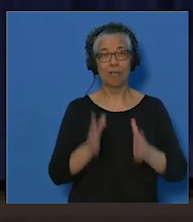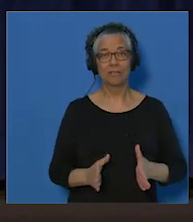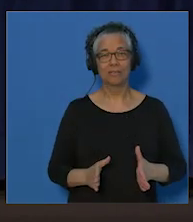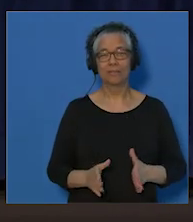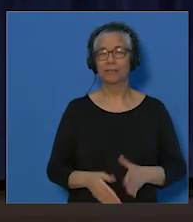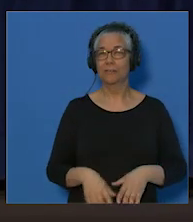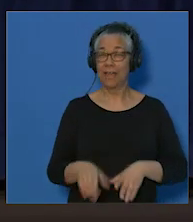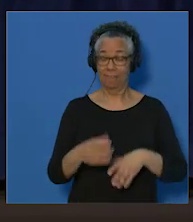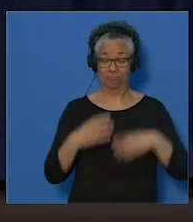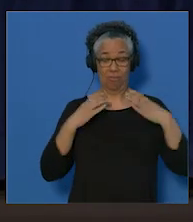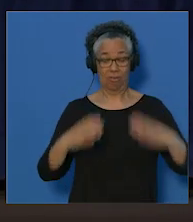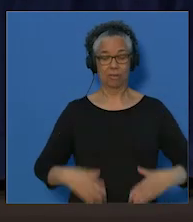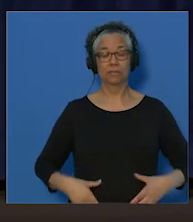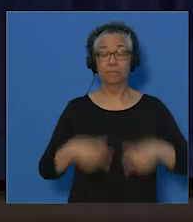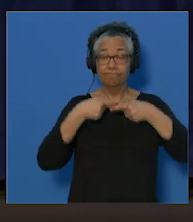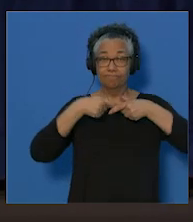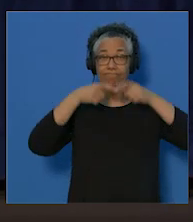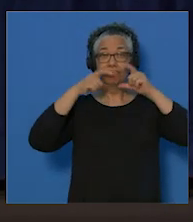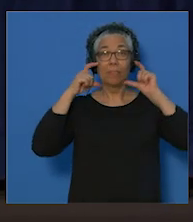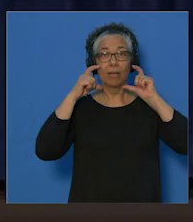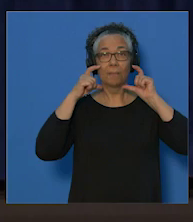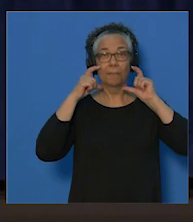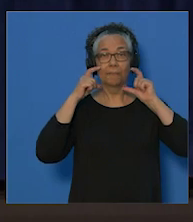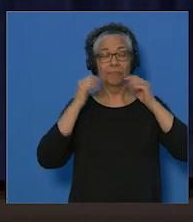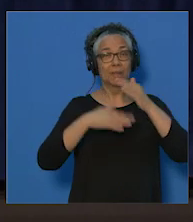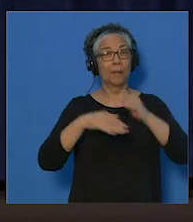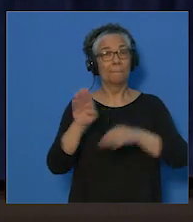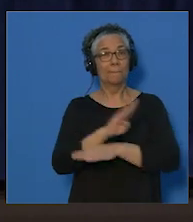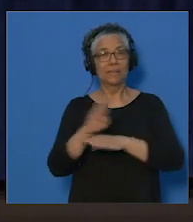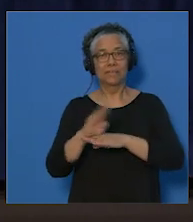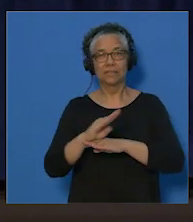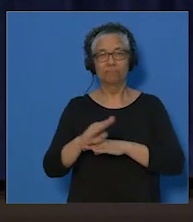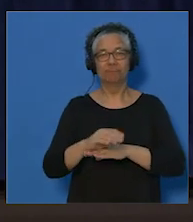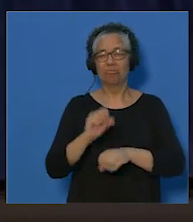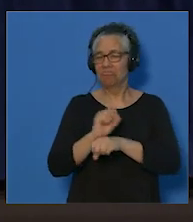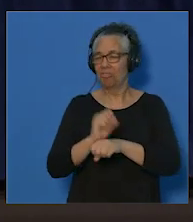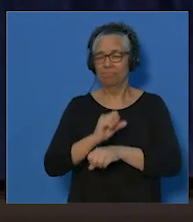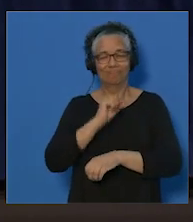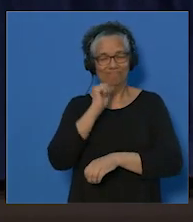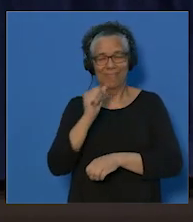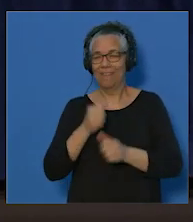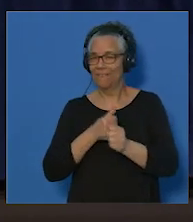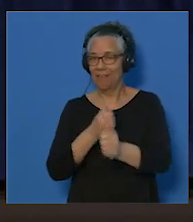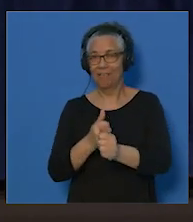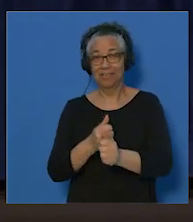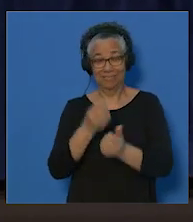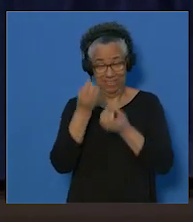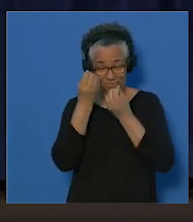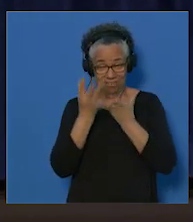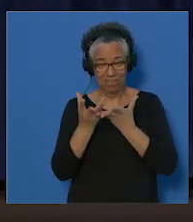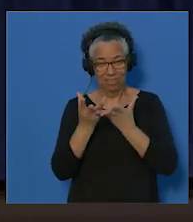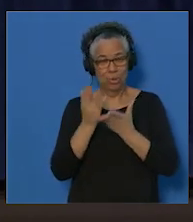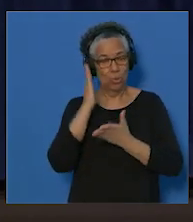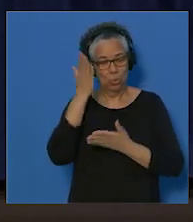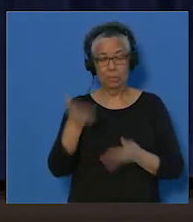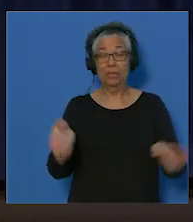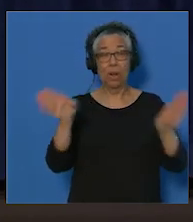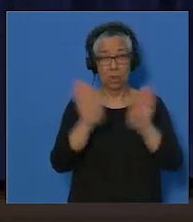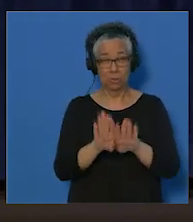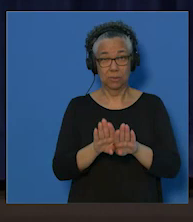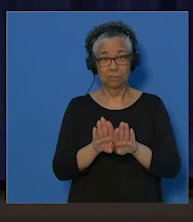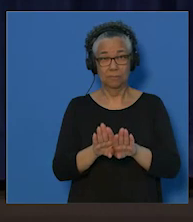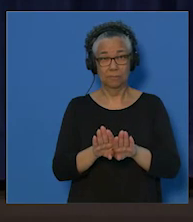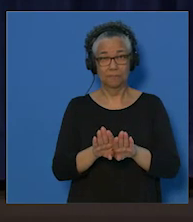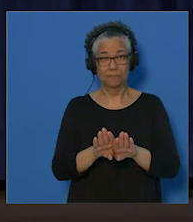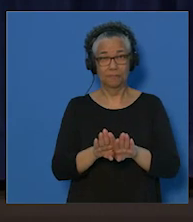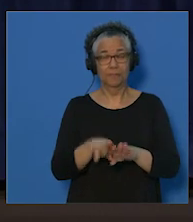masks. Any business or job site not adhering to that guidance will be closed.